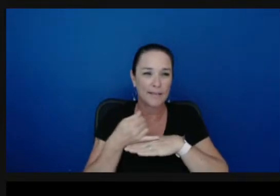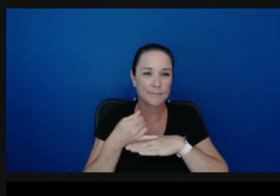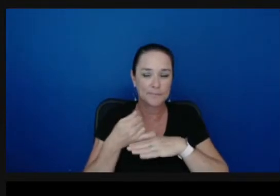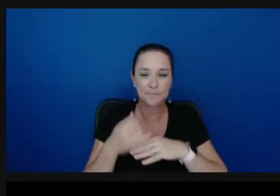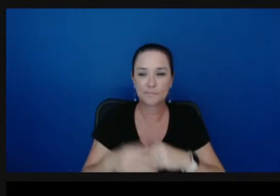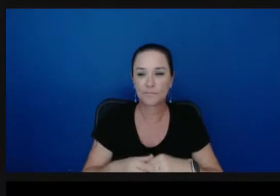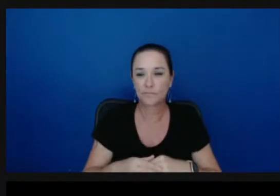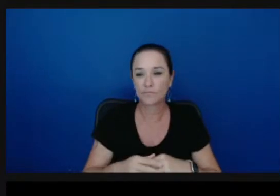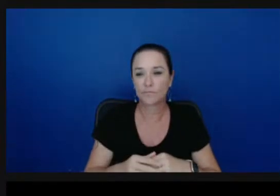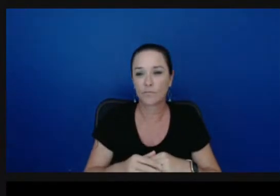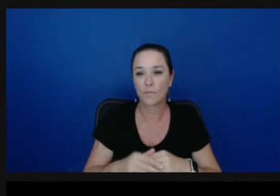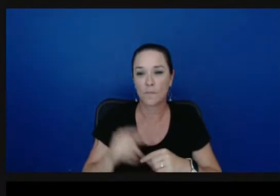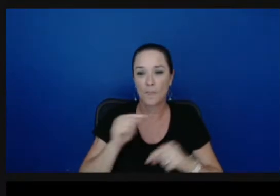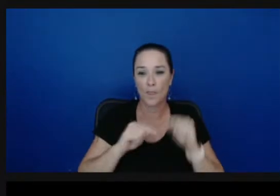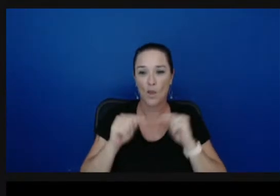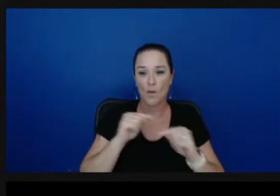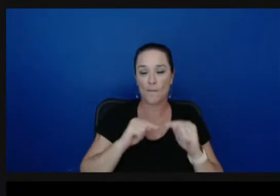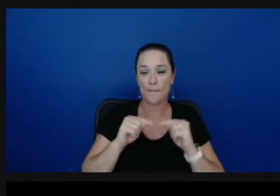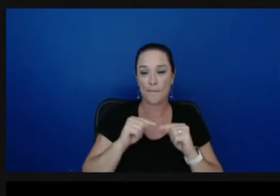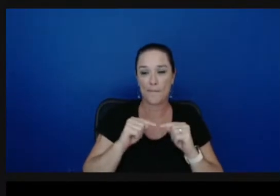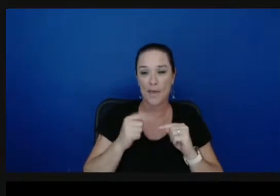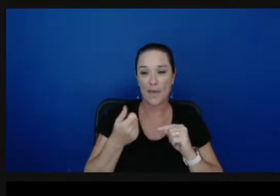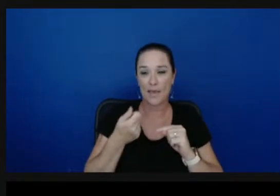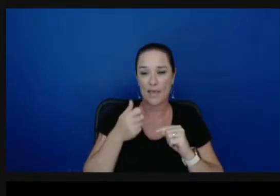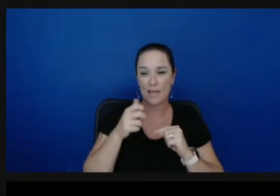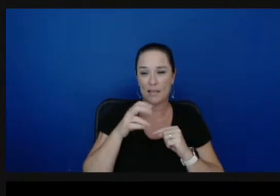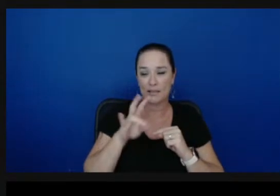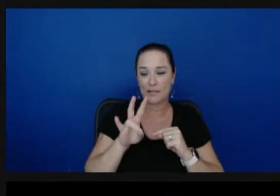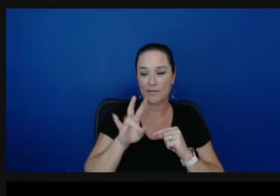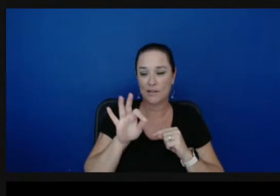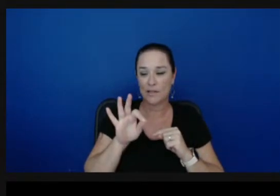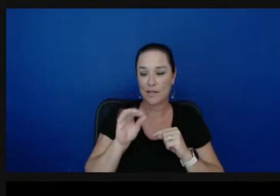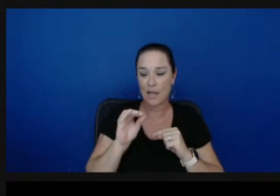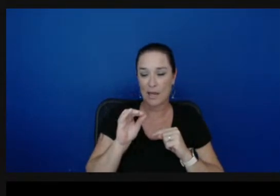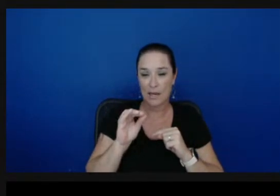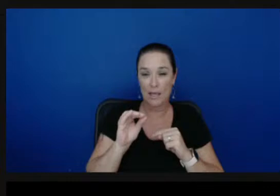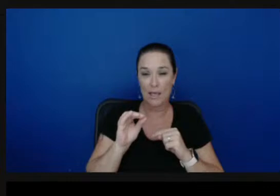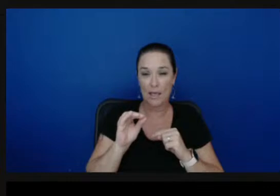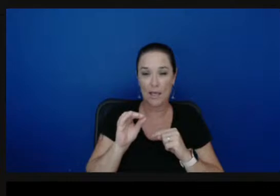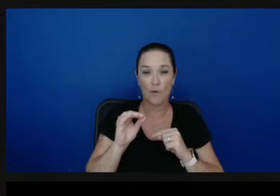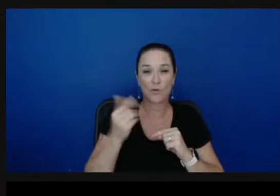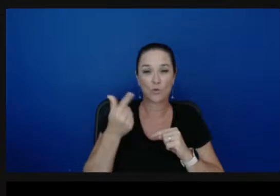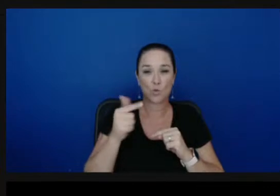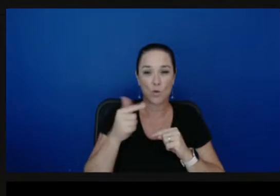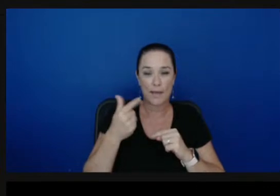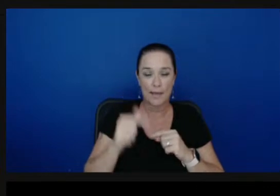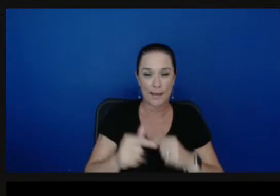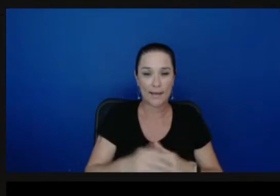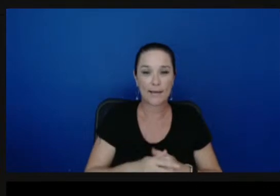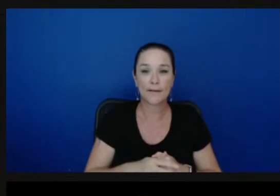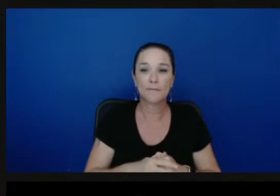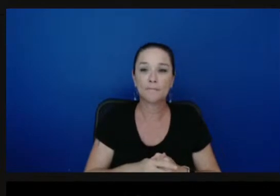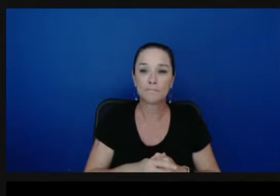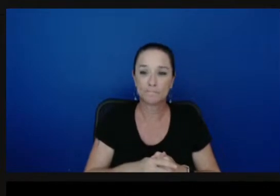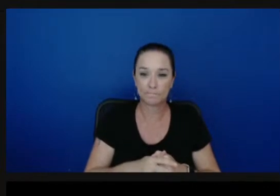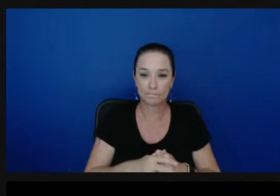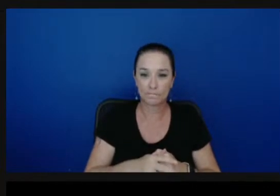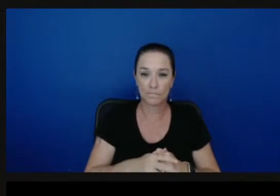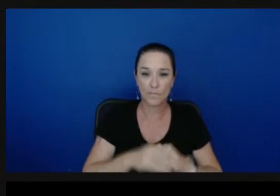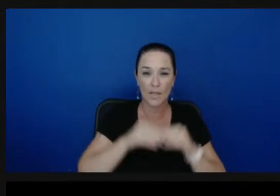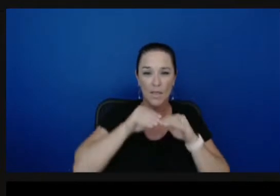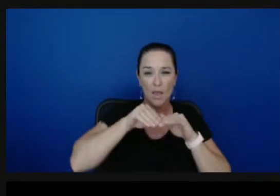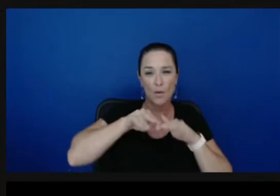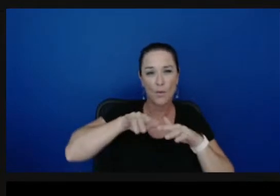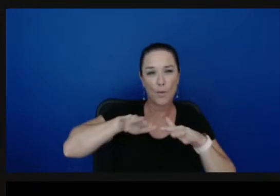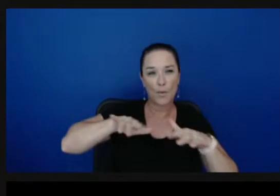going back in time, 1790 was the last major explosion prior to 24. That's this green one. You can see it covered this whole southern part of the